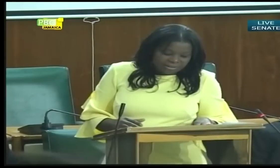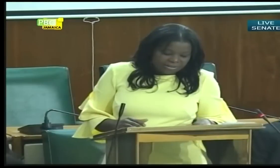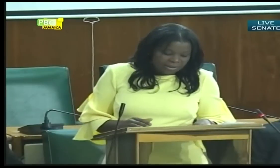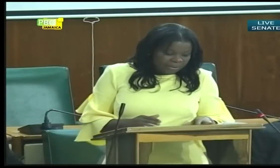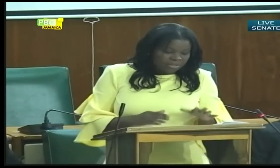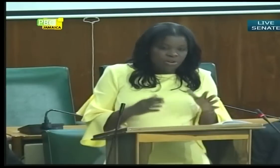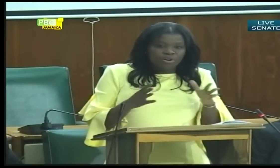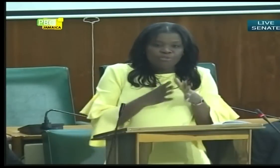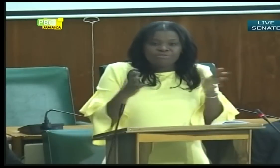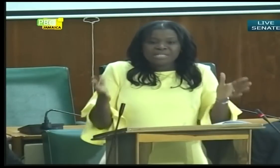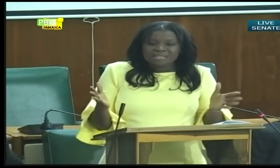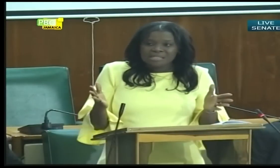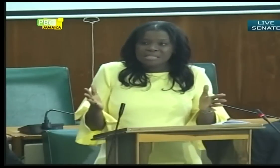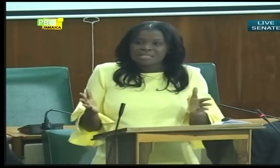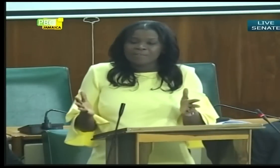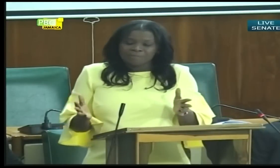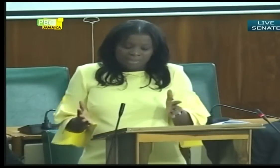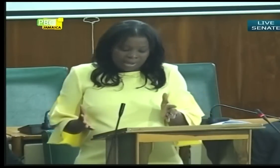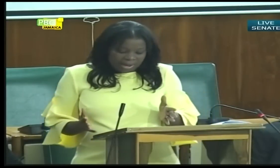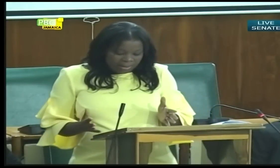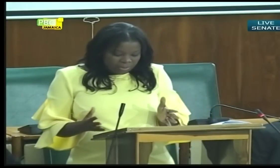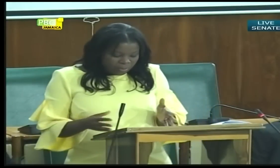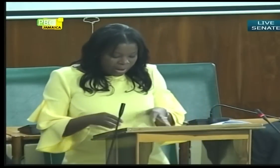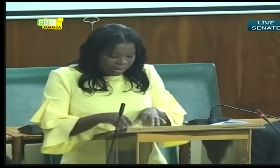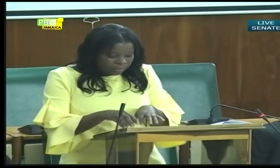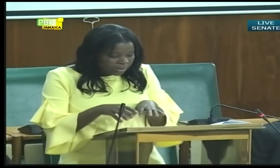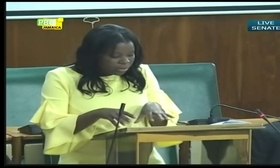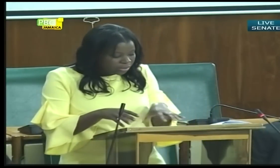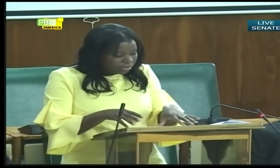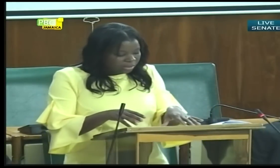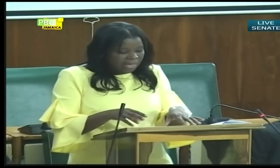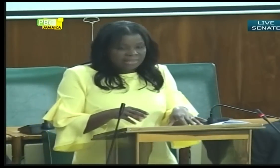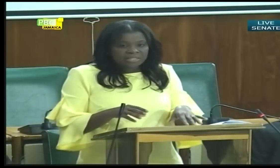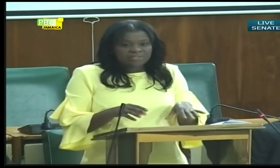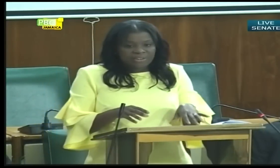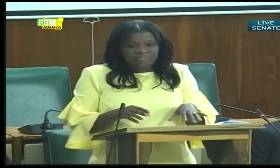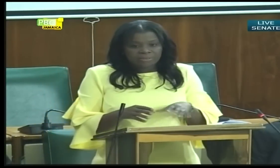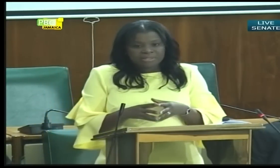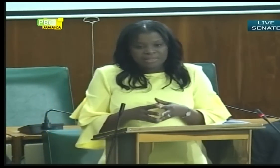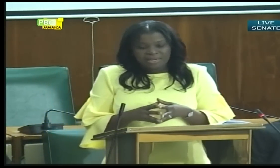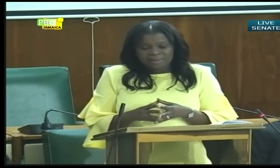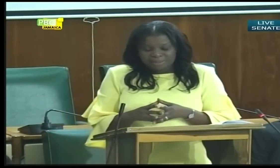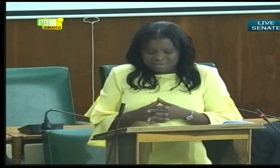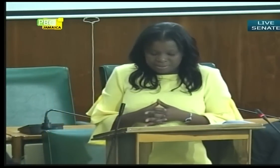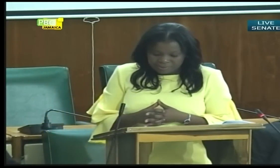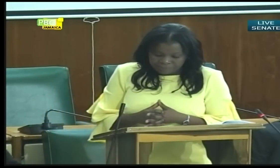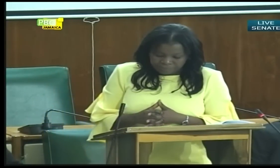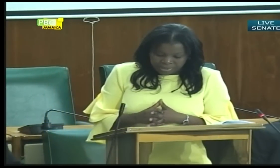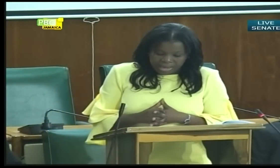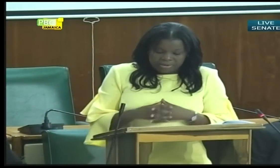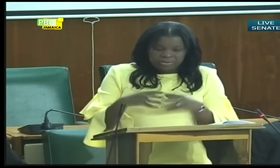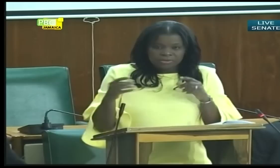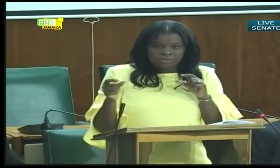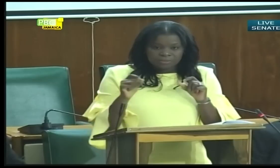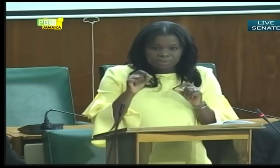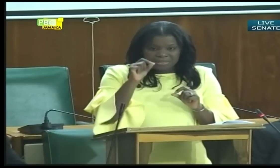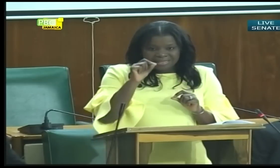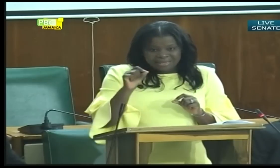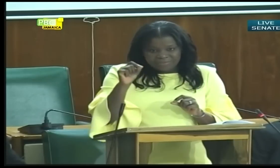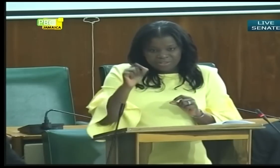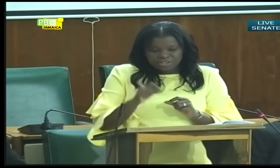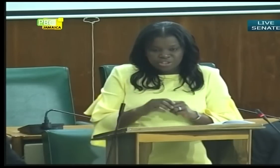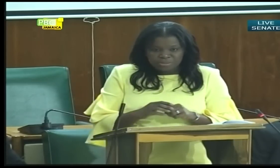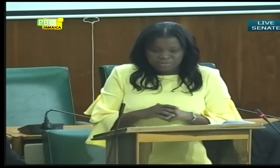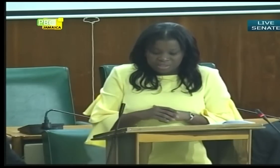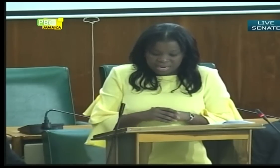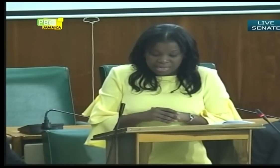there is a plethora of reasons why we could look at this favorable minister and put a